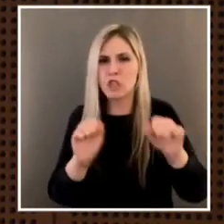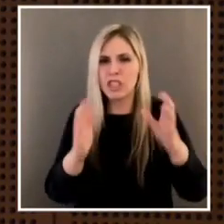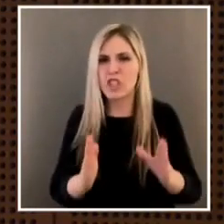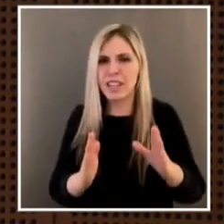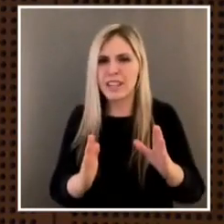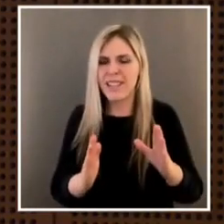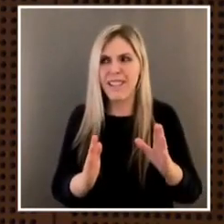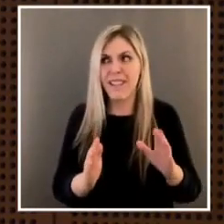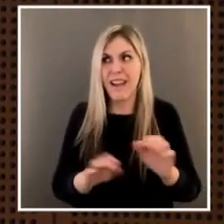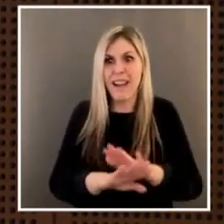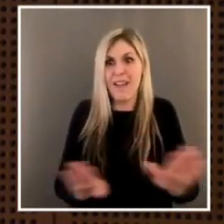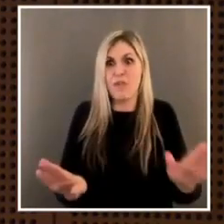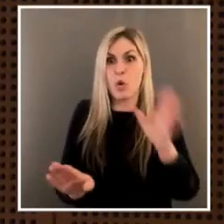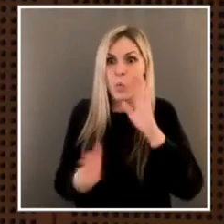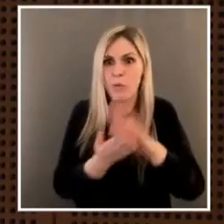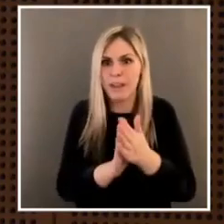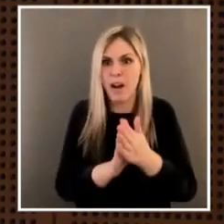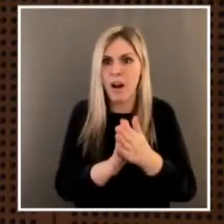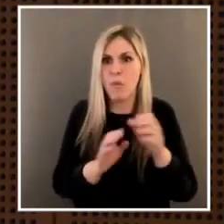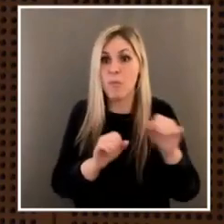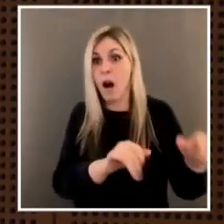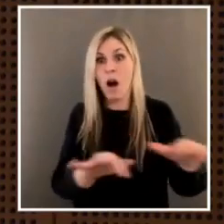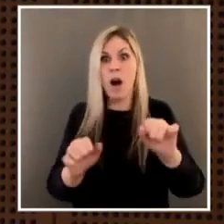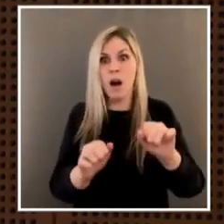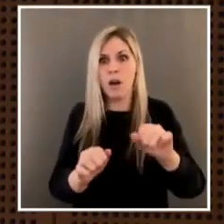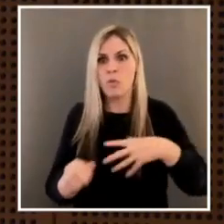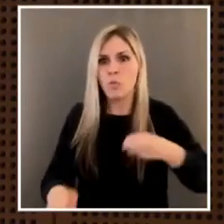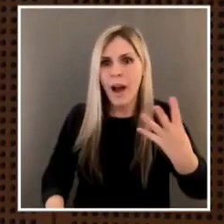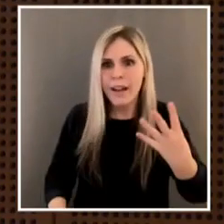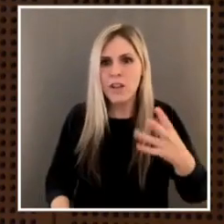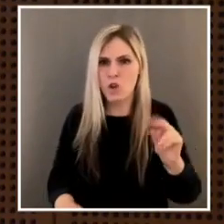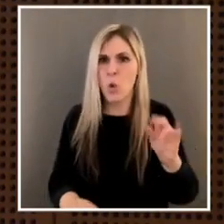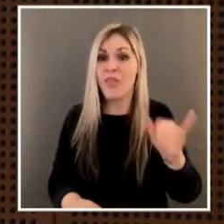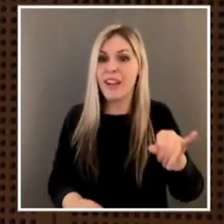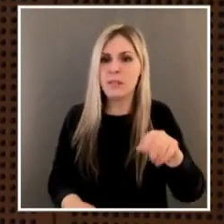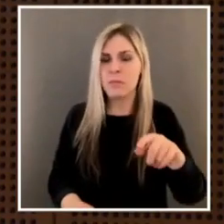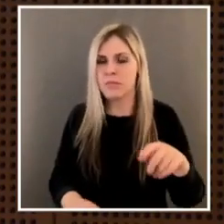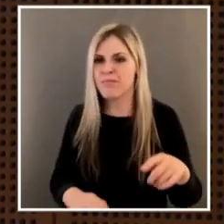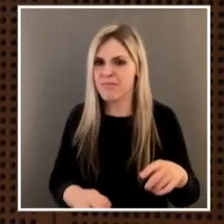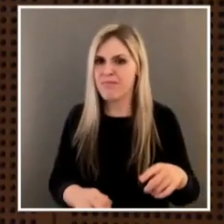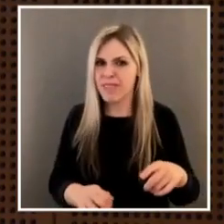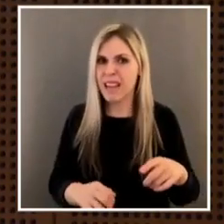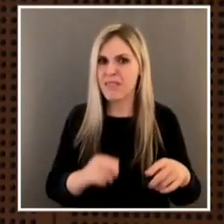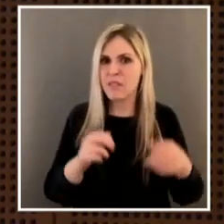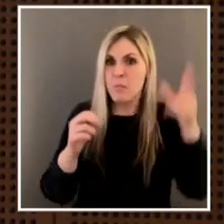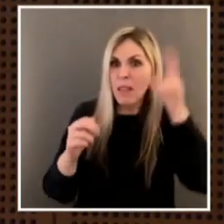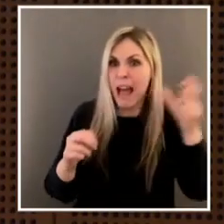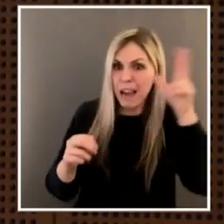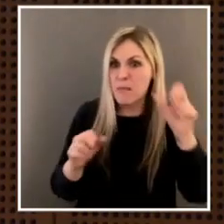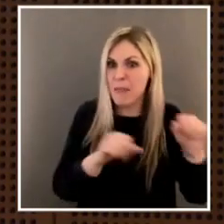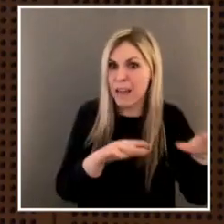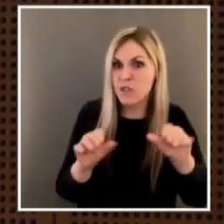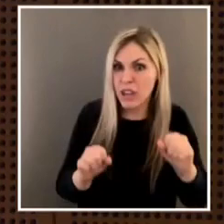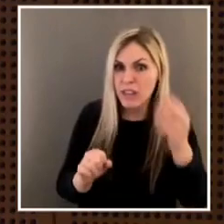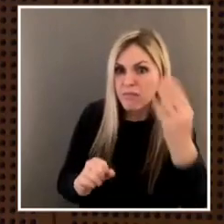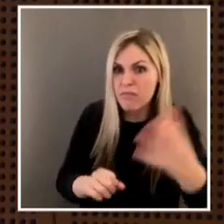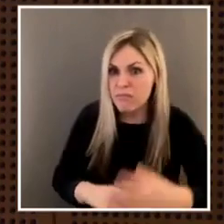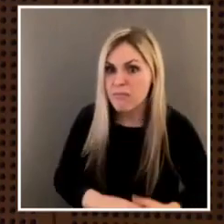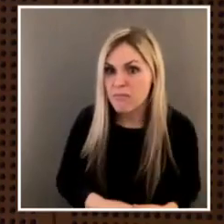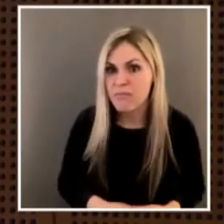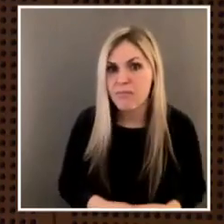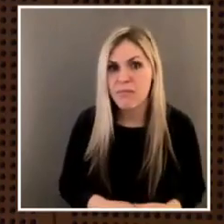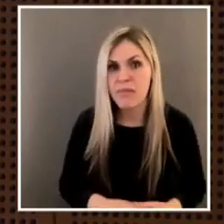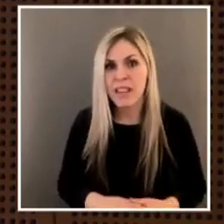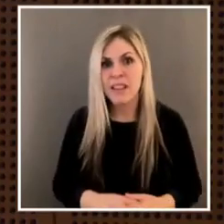white. I mean, this is black magic you looking at. And I'm fixing you up good. Good and